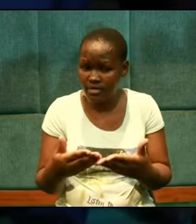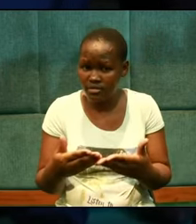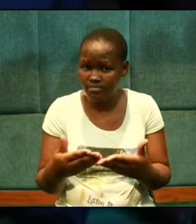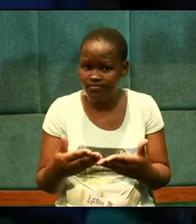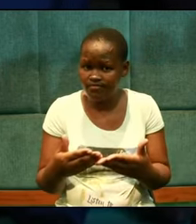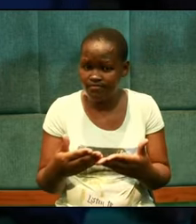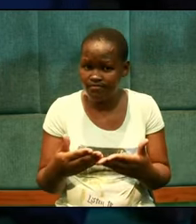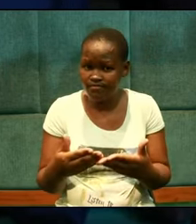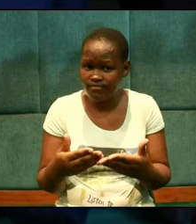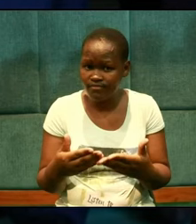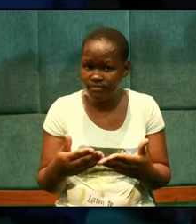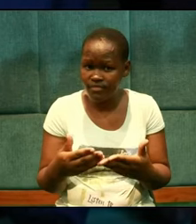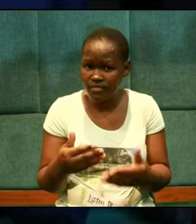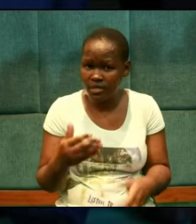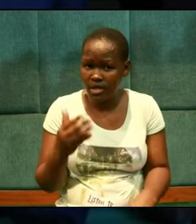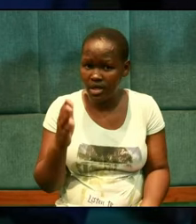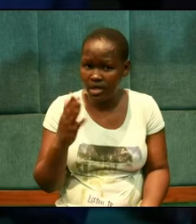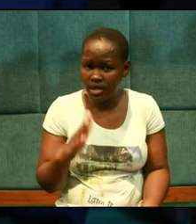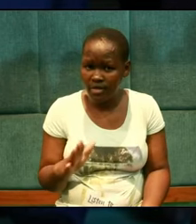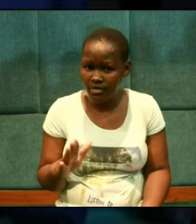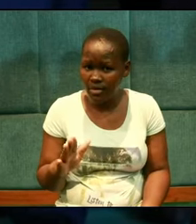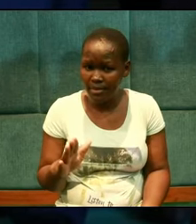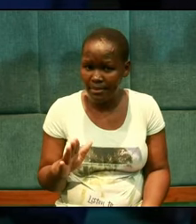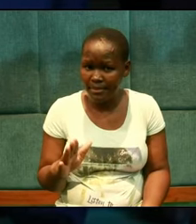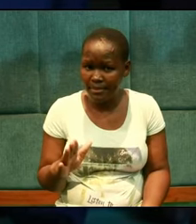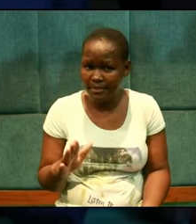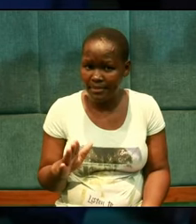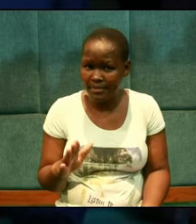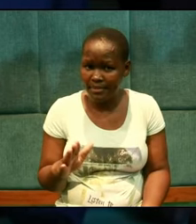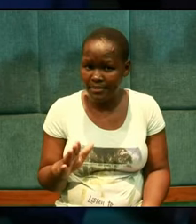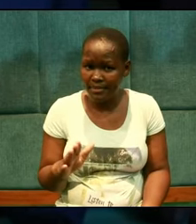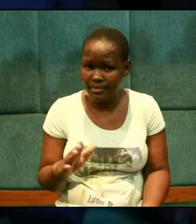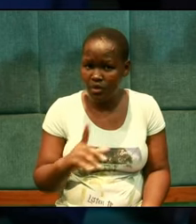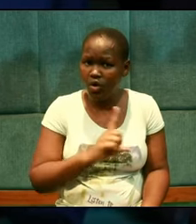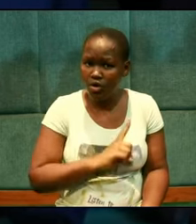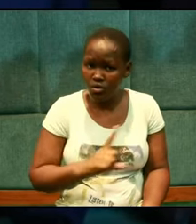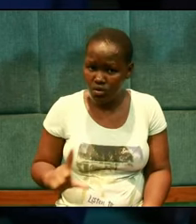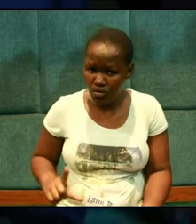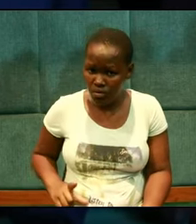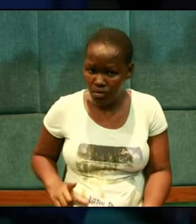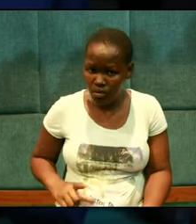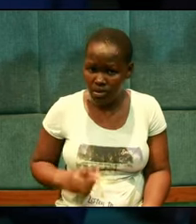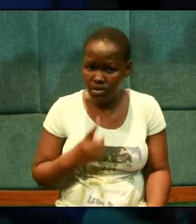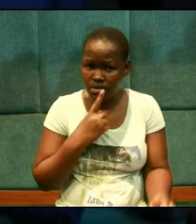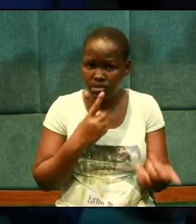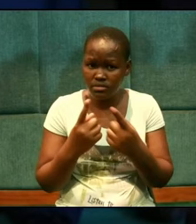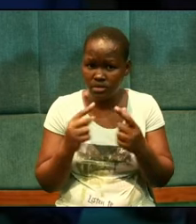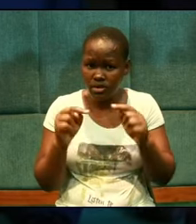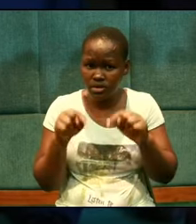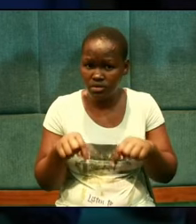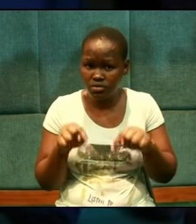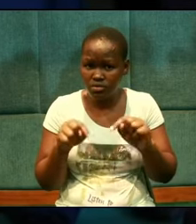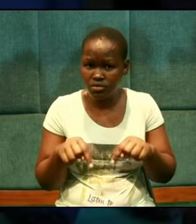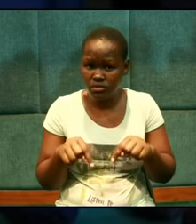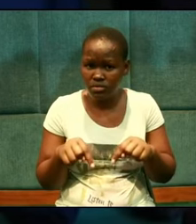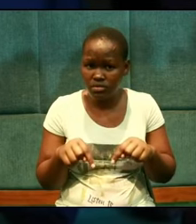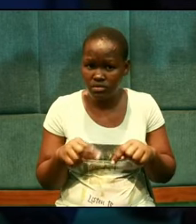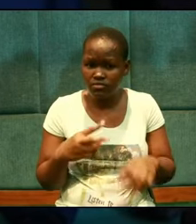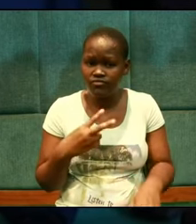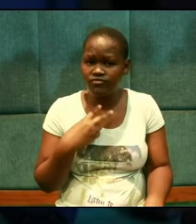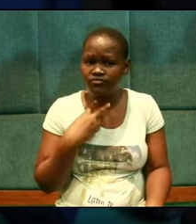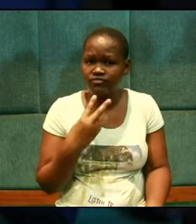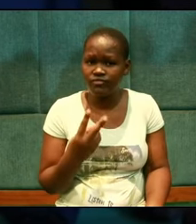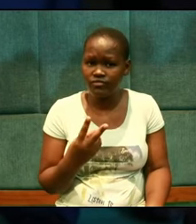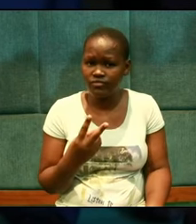said, never again shall I be found with this woman. But, Lord, speak to them the stillness of your voice. May